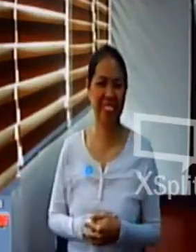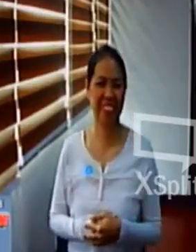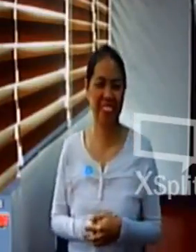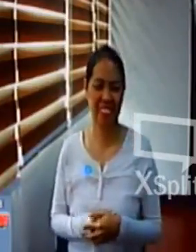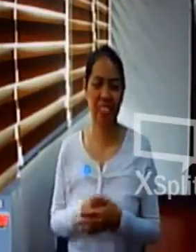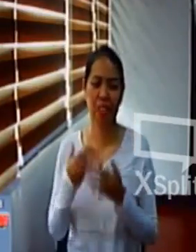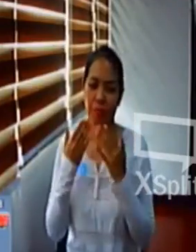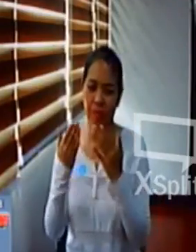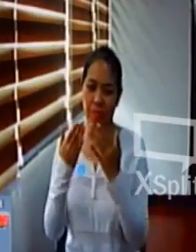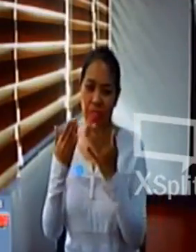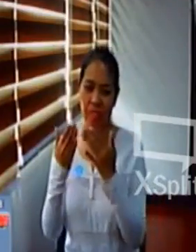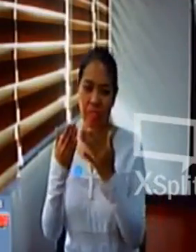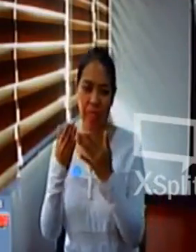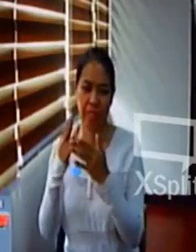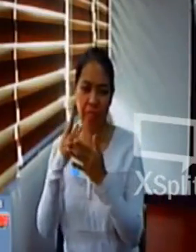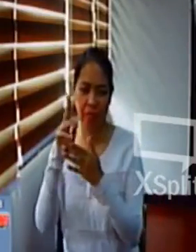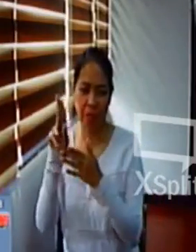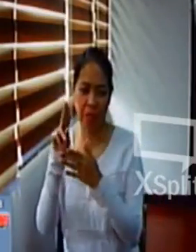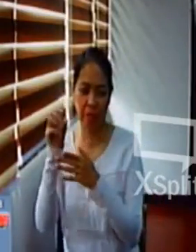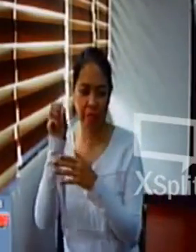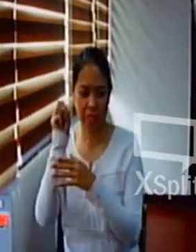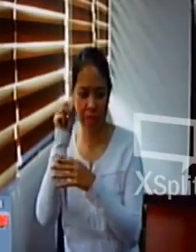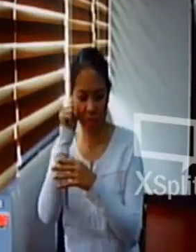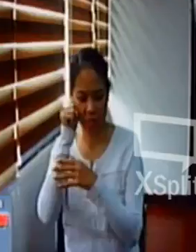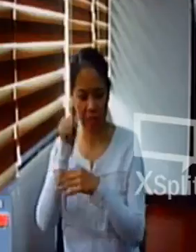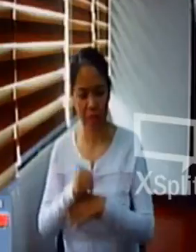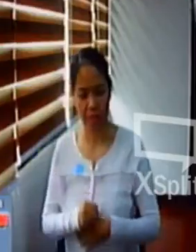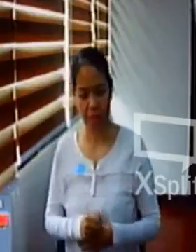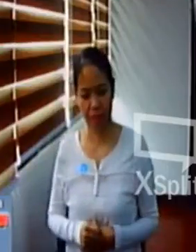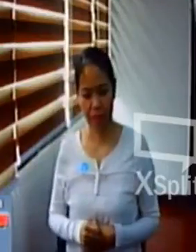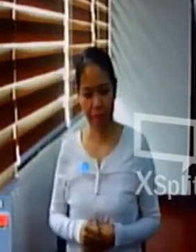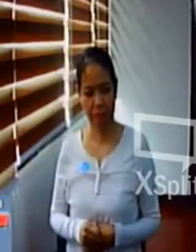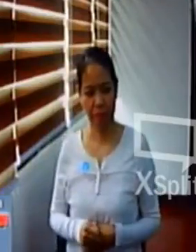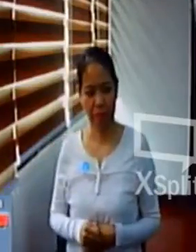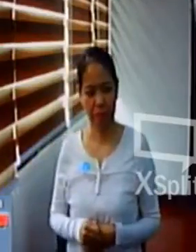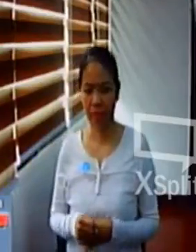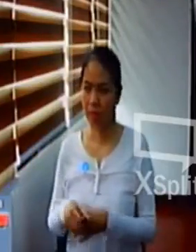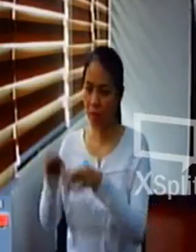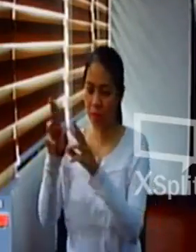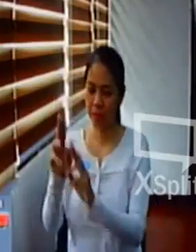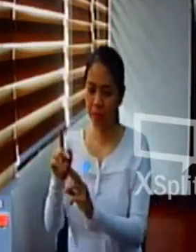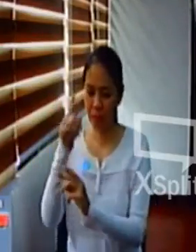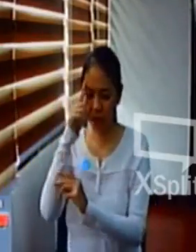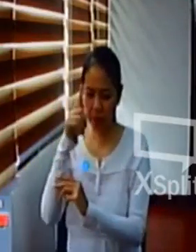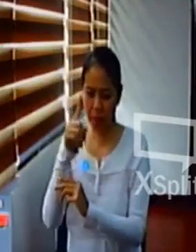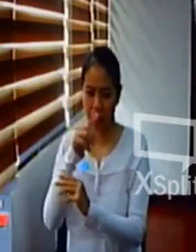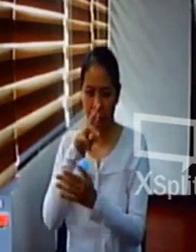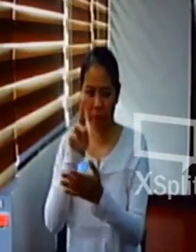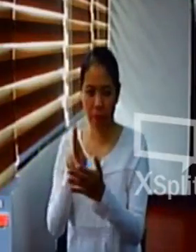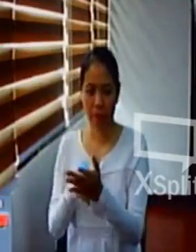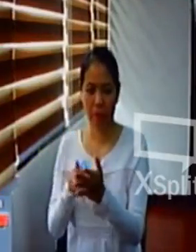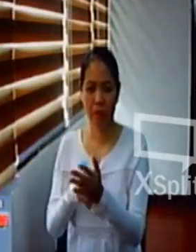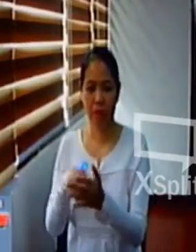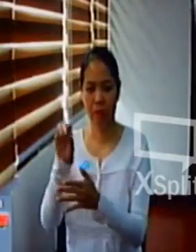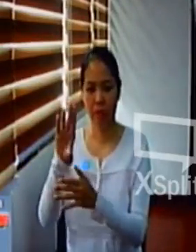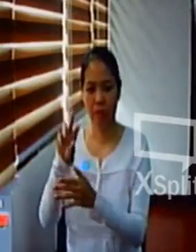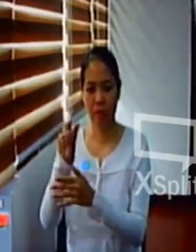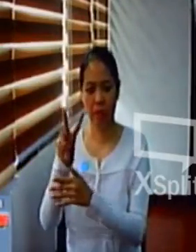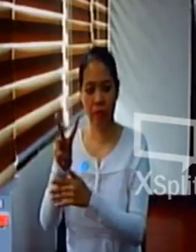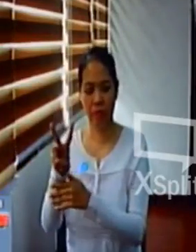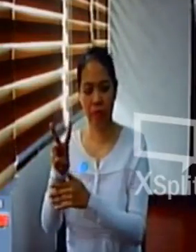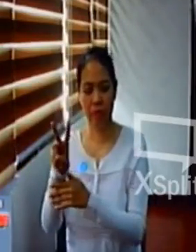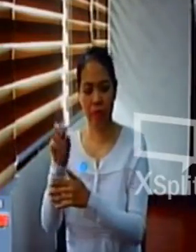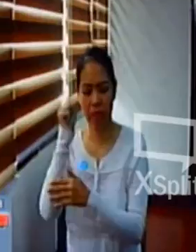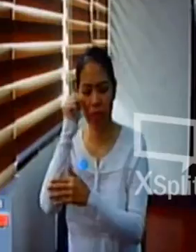Thank you, Yusek Serrano. Your Honor, for the record, the curriculum vitae of